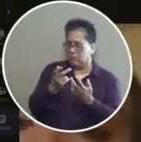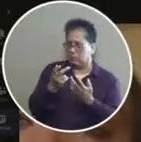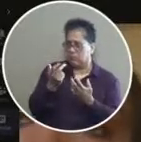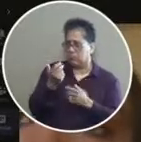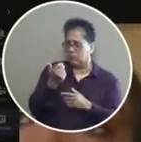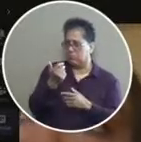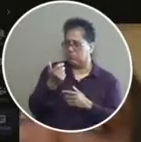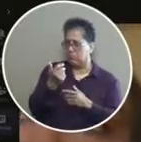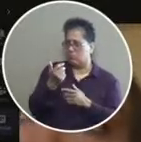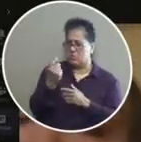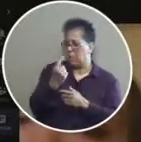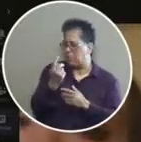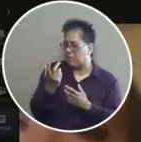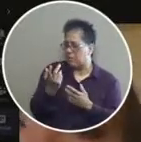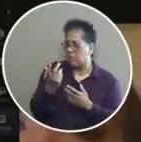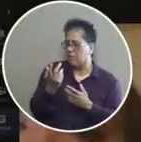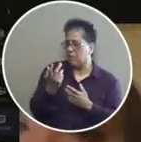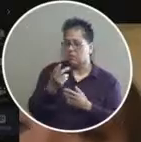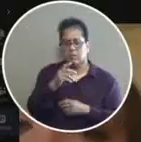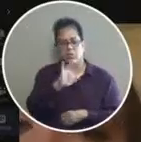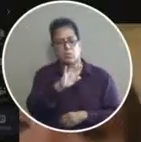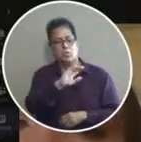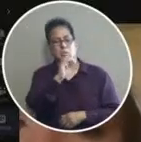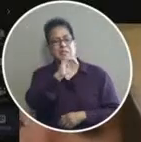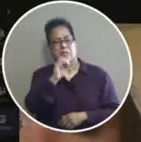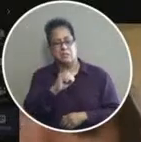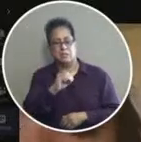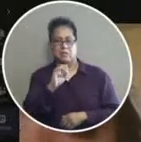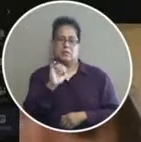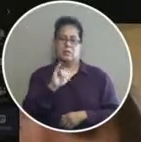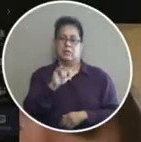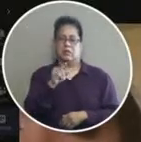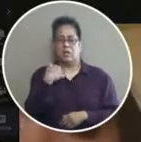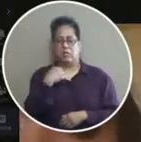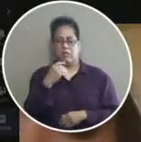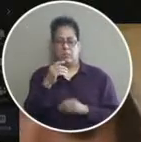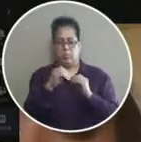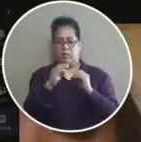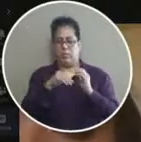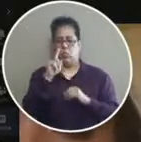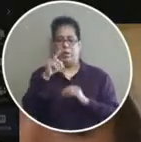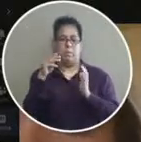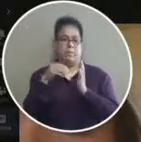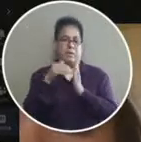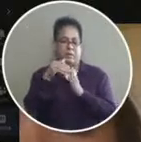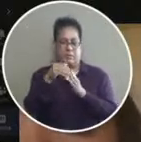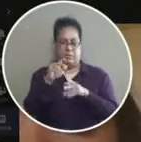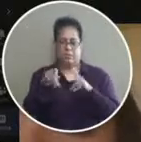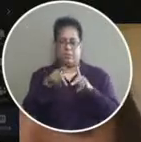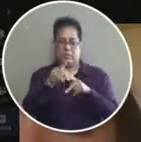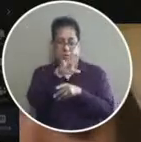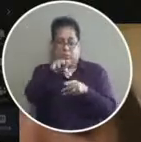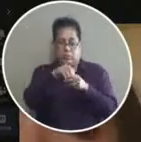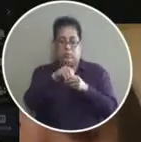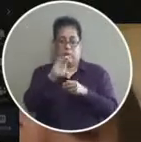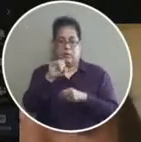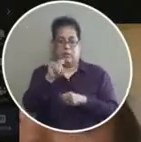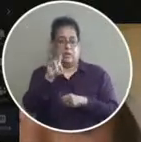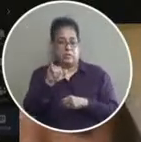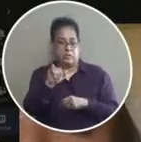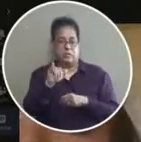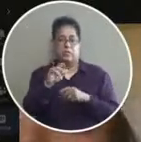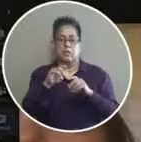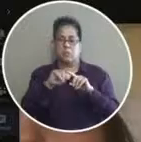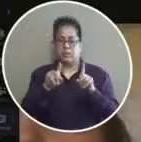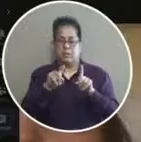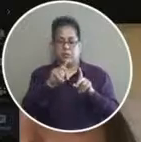indicators? Just the percentage. So, you know, if we have over 1 million people with county, what is that actual percentage